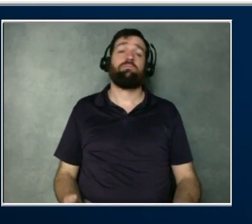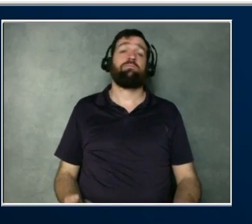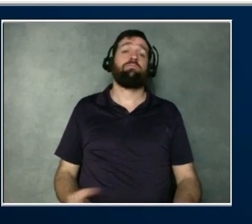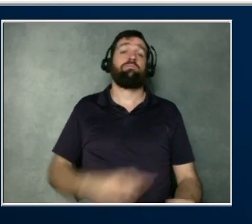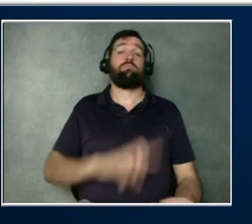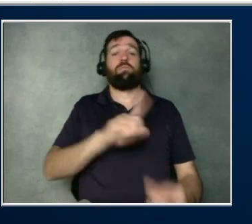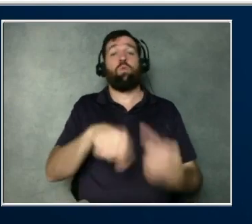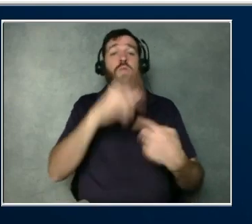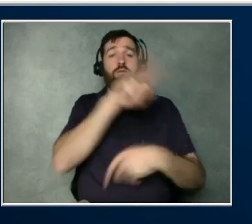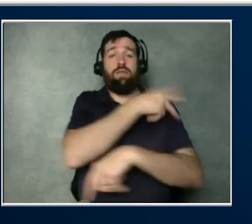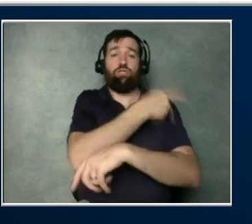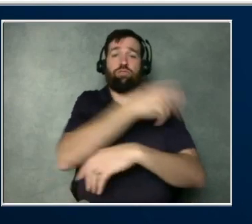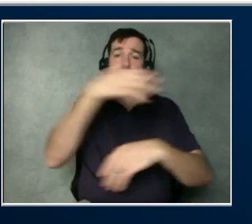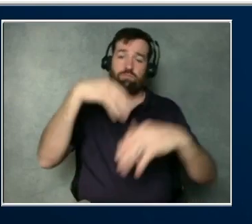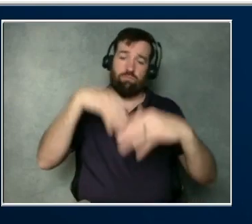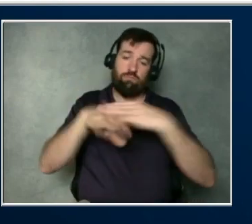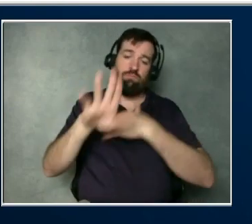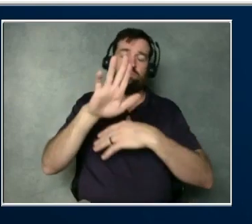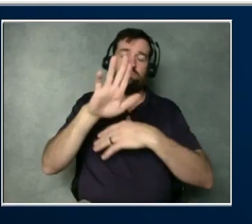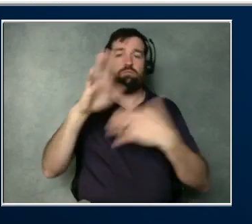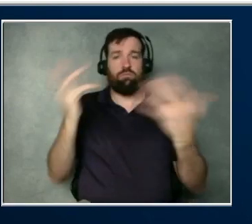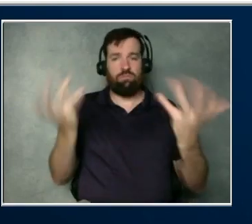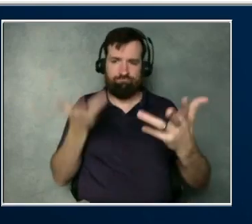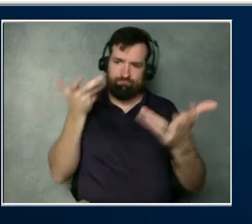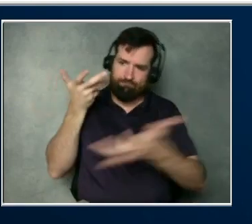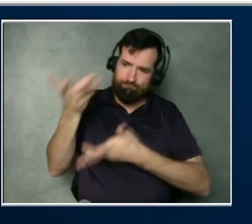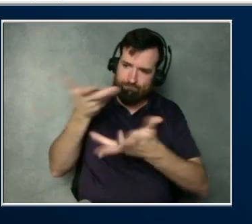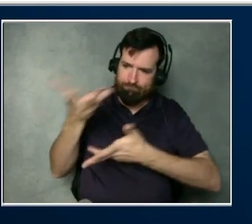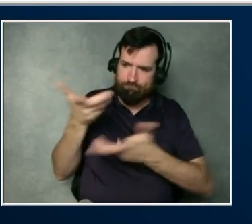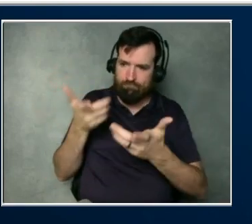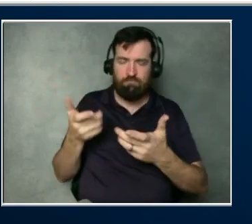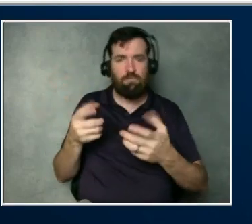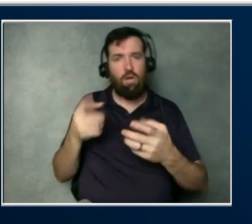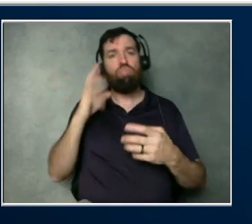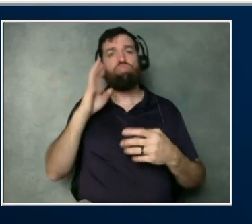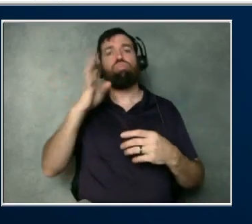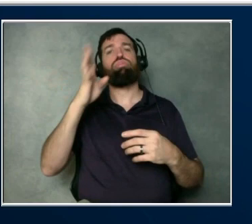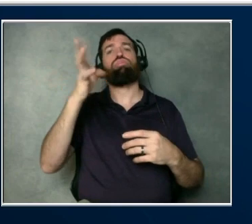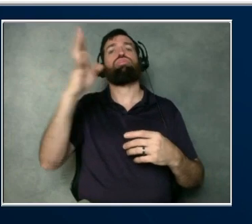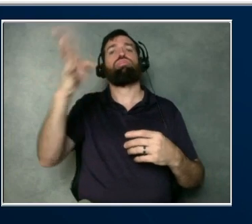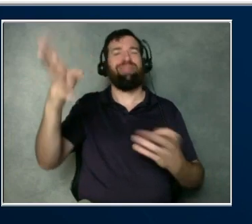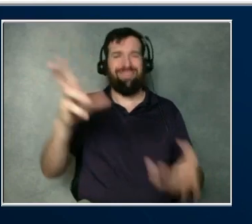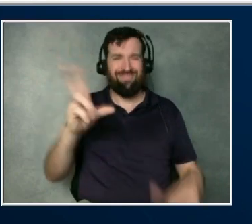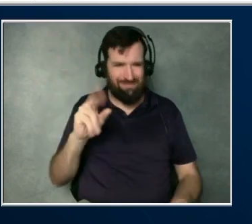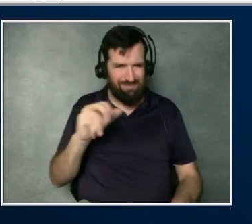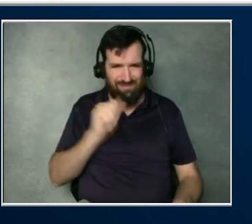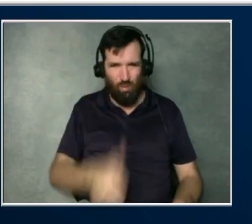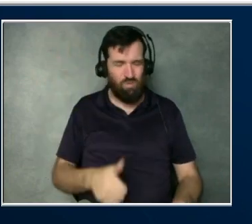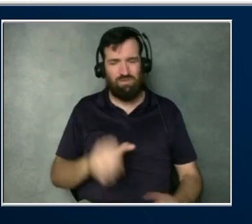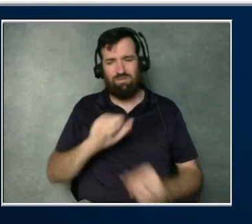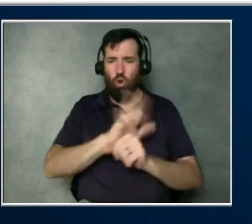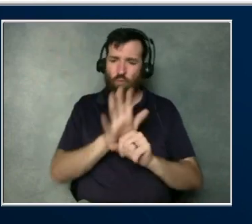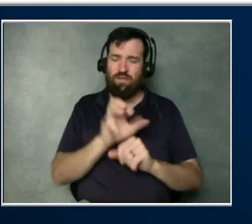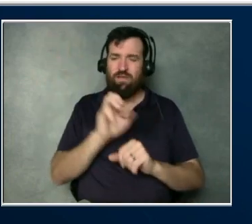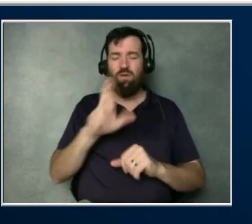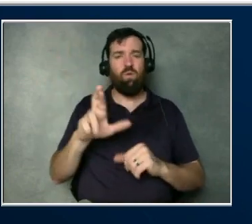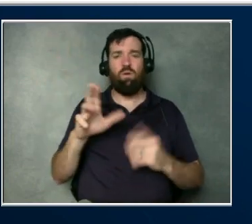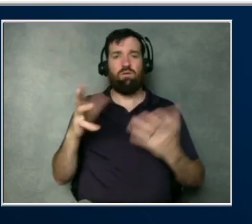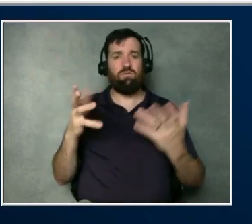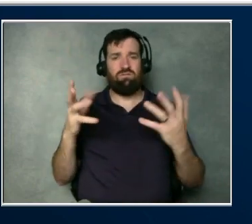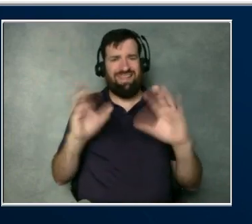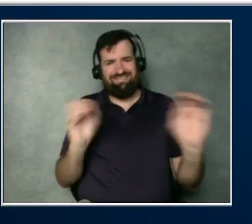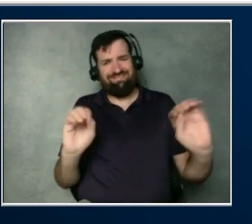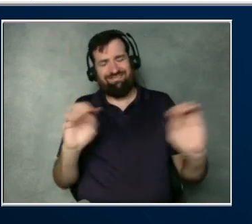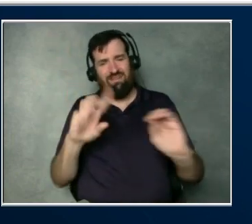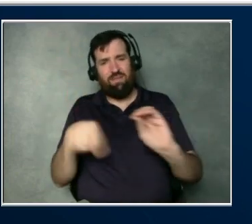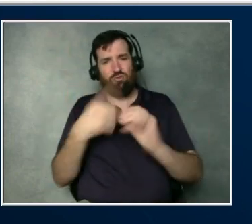into our practice and you sit and you visit with them, you don't make up stuff. Whether it's about COVID or I do cystic, I don't make up stuff about treatments